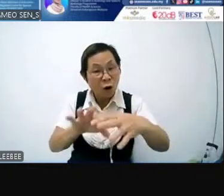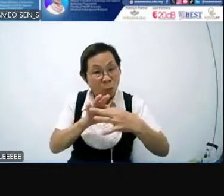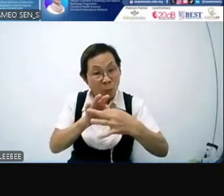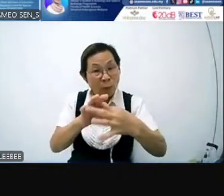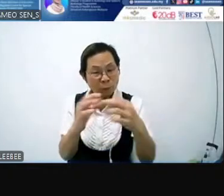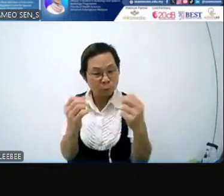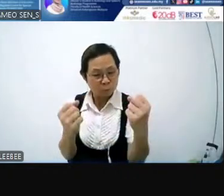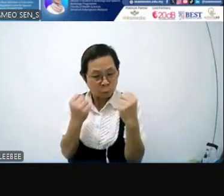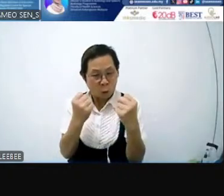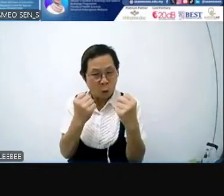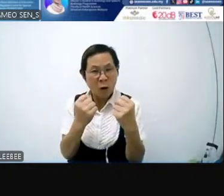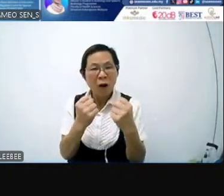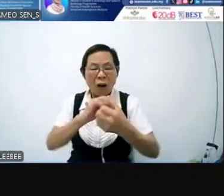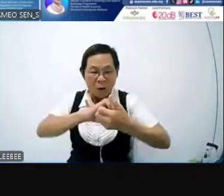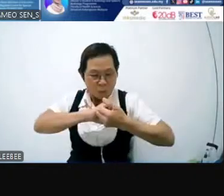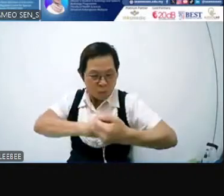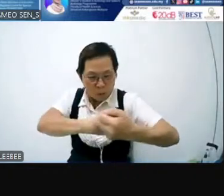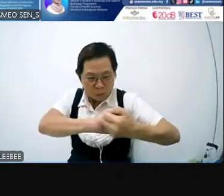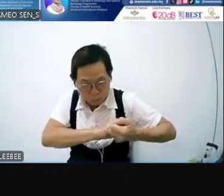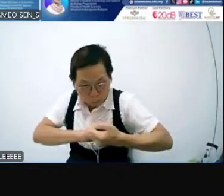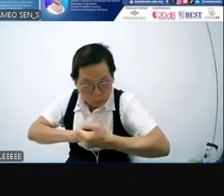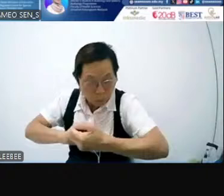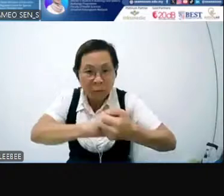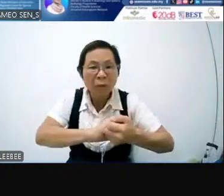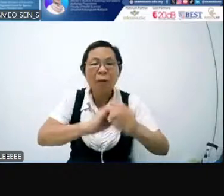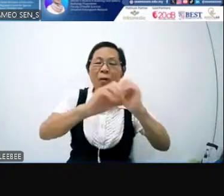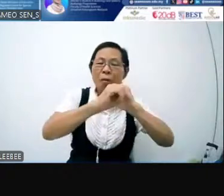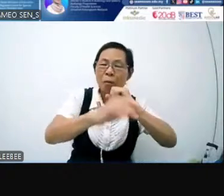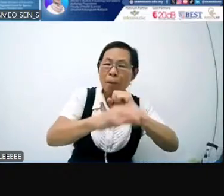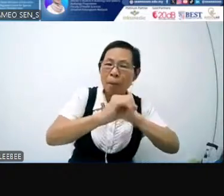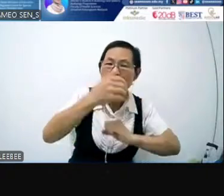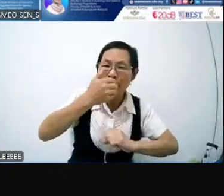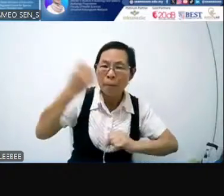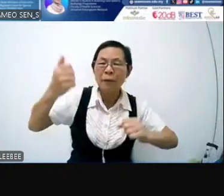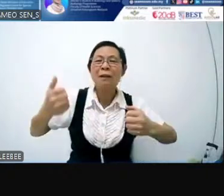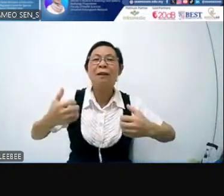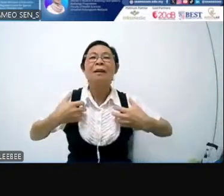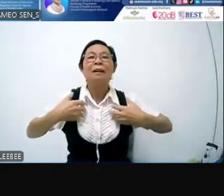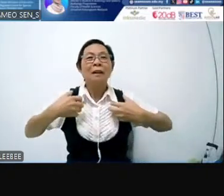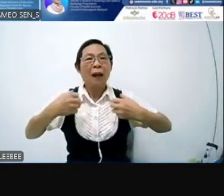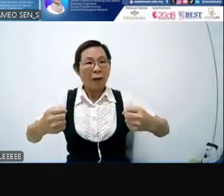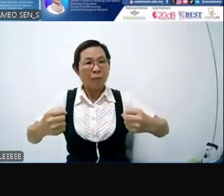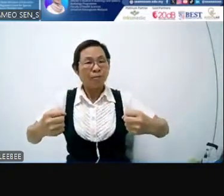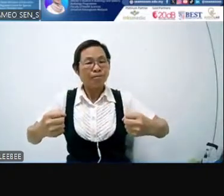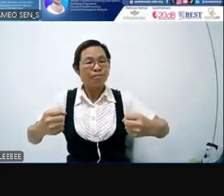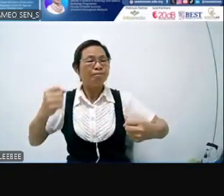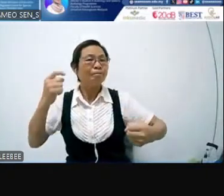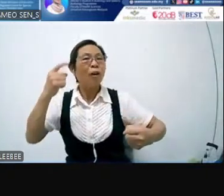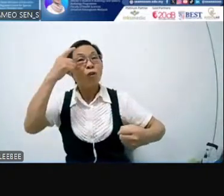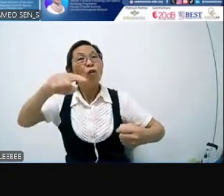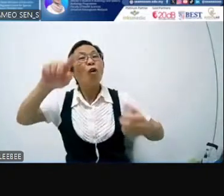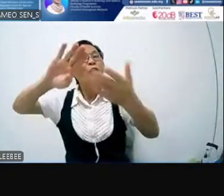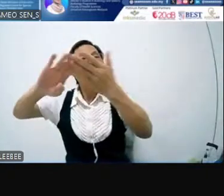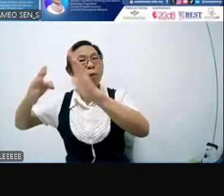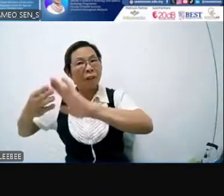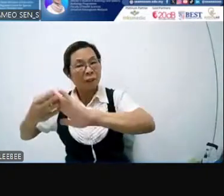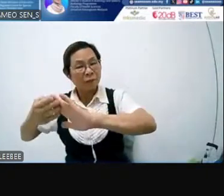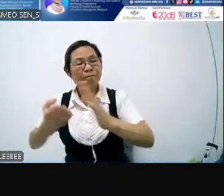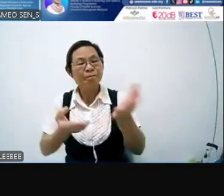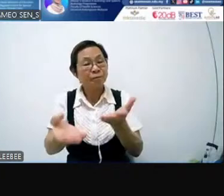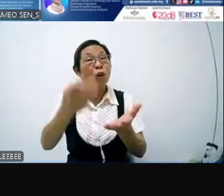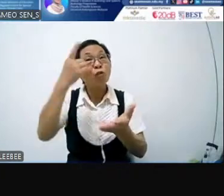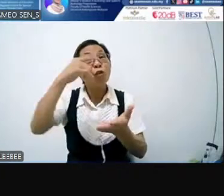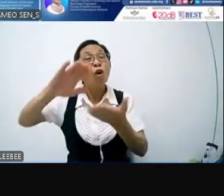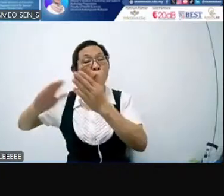our working relationship in promoting better healthcare services for community. Ladies